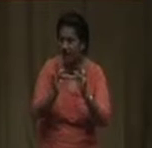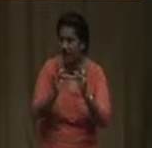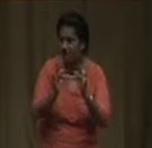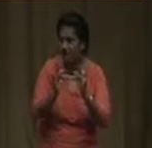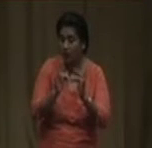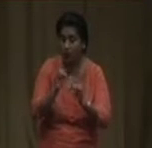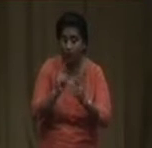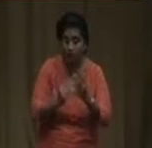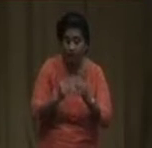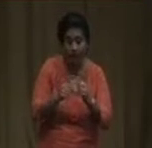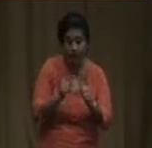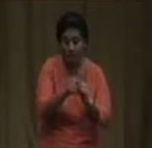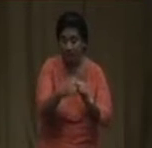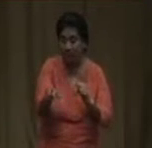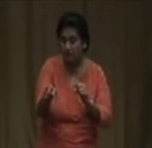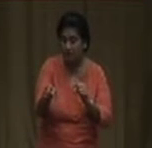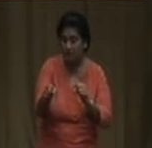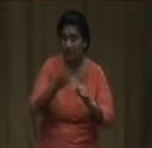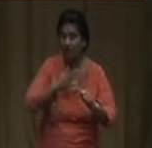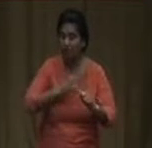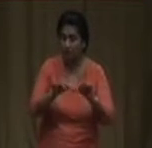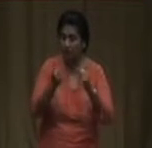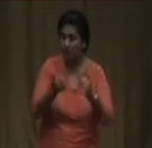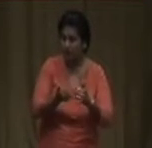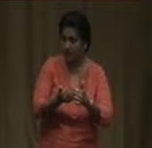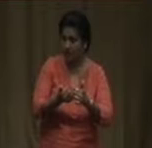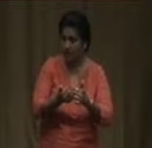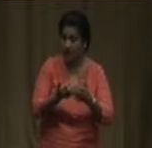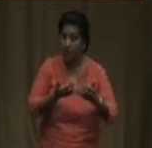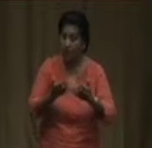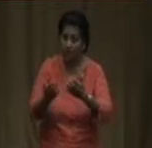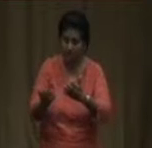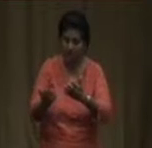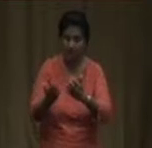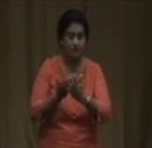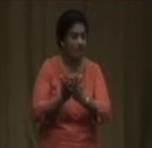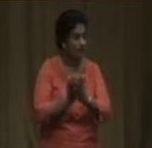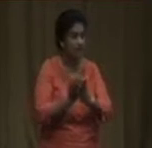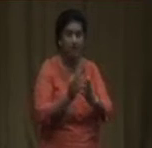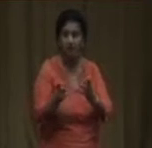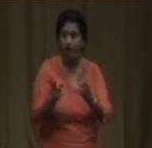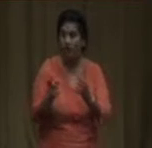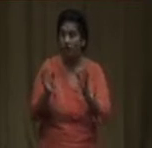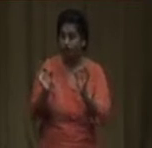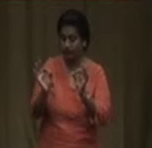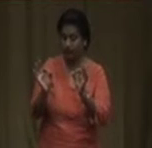provide assessment services on cost recovery, fee for service, for formal academic credit?